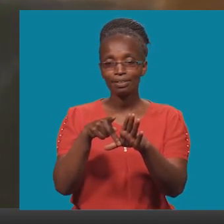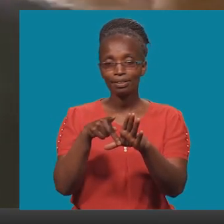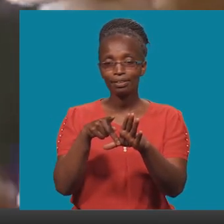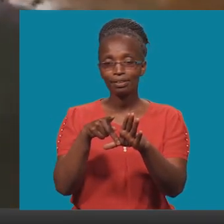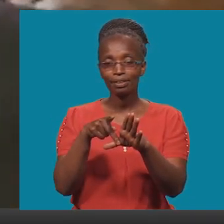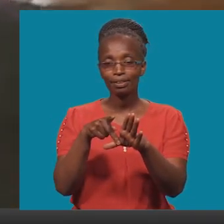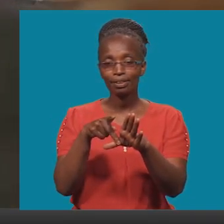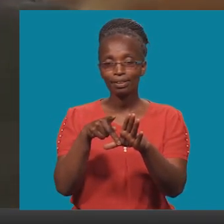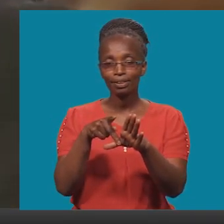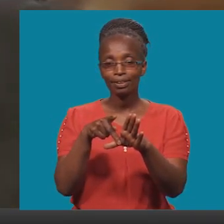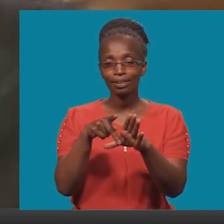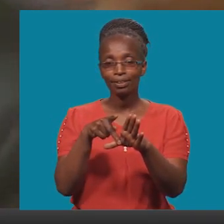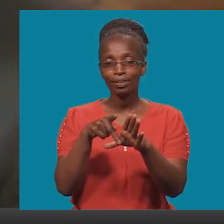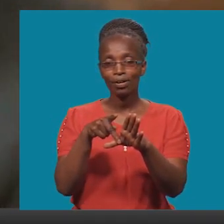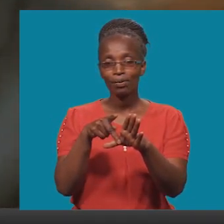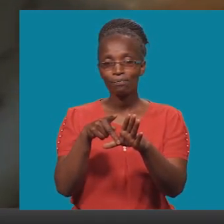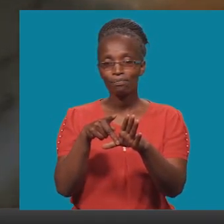participate